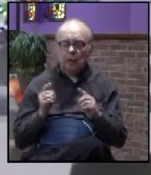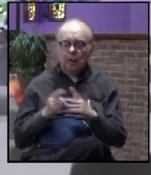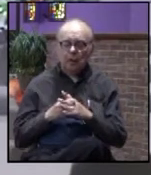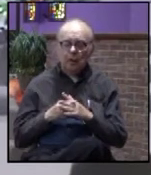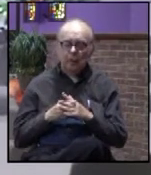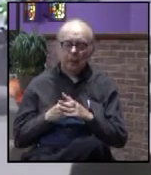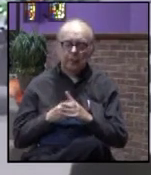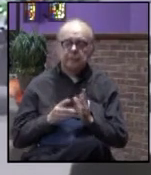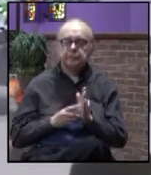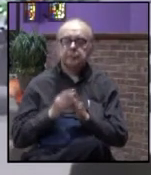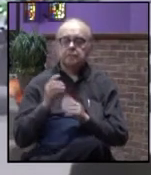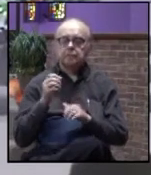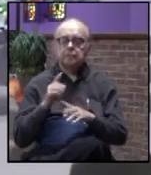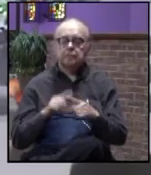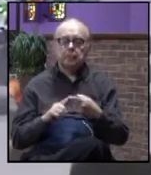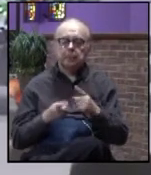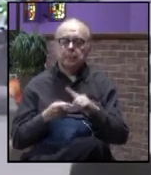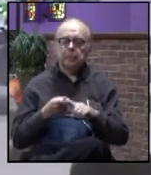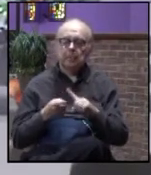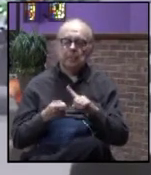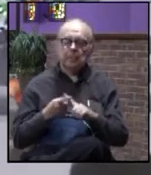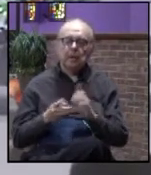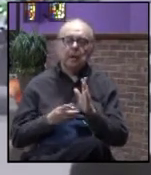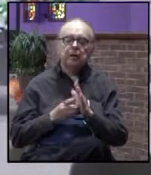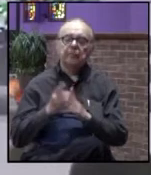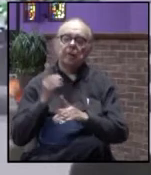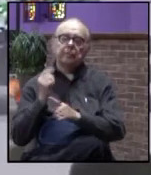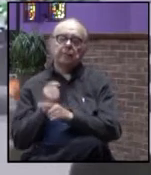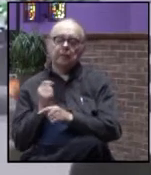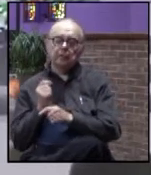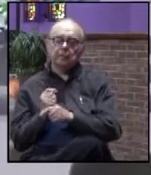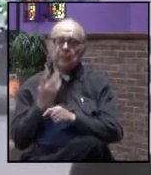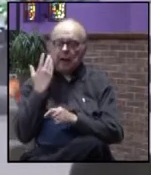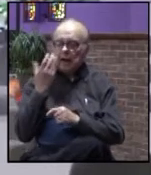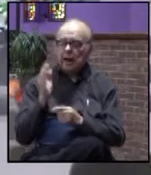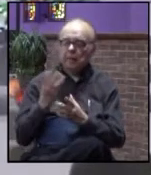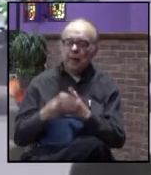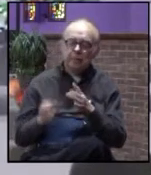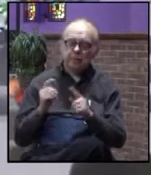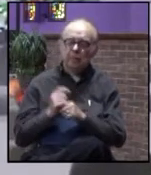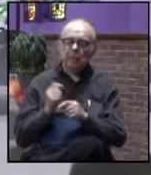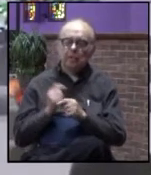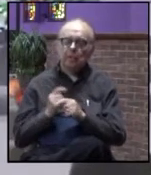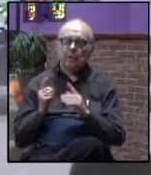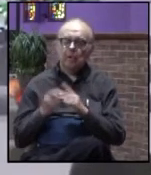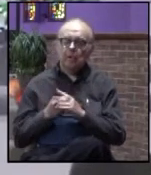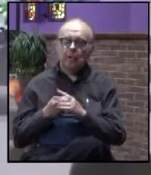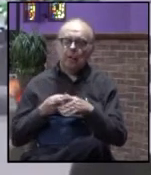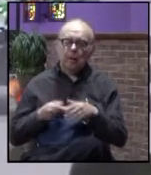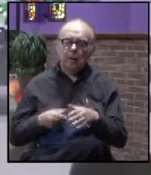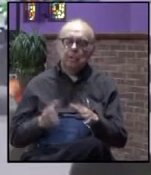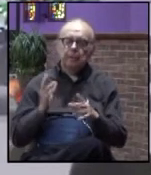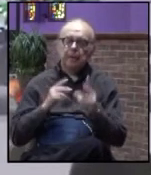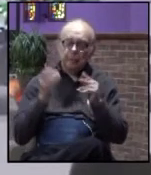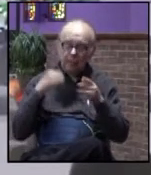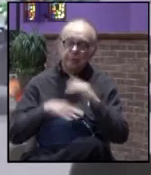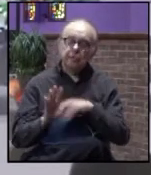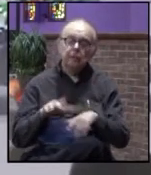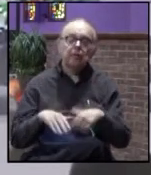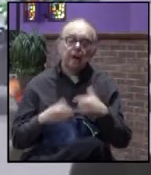developing friendships, you start developing a trust. And out of that trust, you begin to start letting people into your